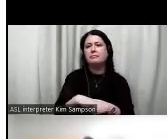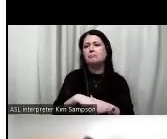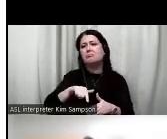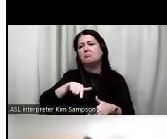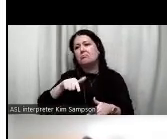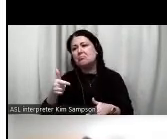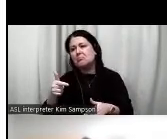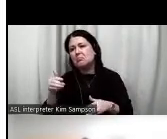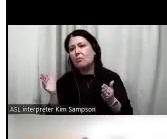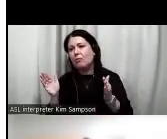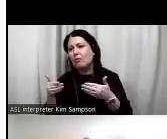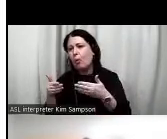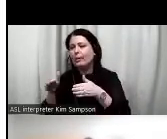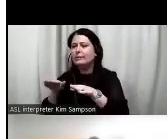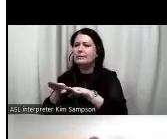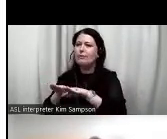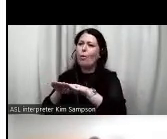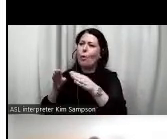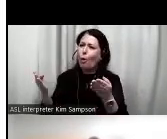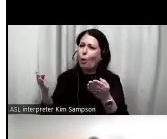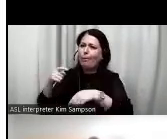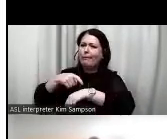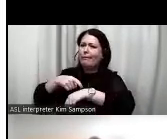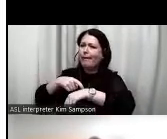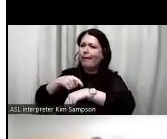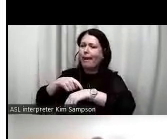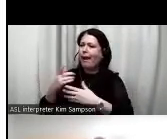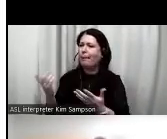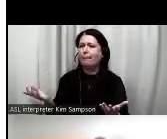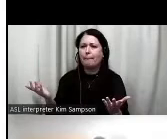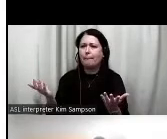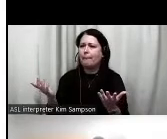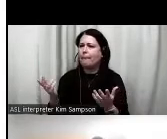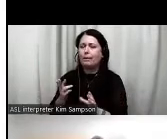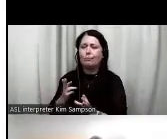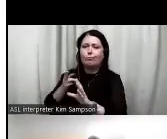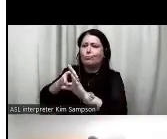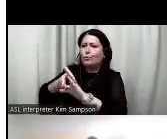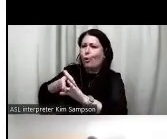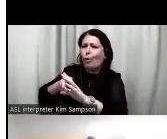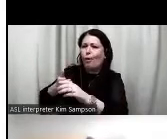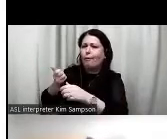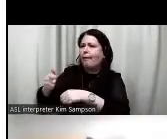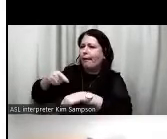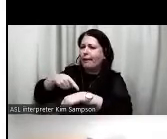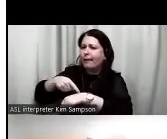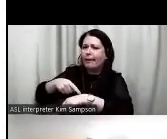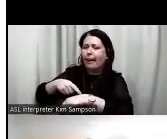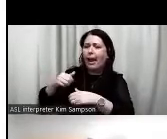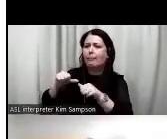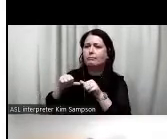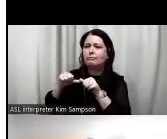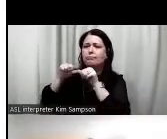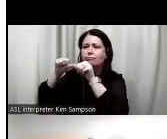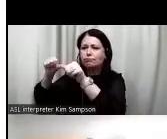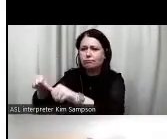some are open-ended and they're traditional drop-in groups, although with the